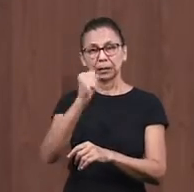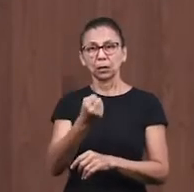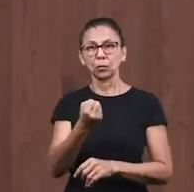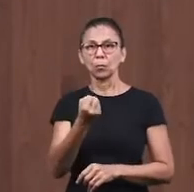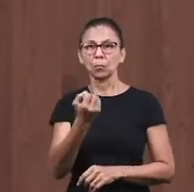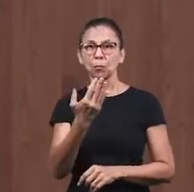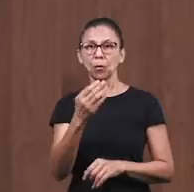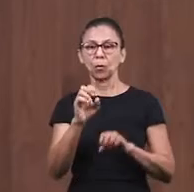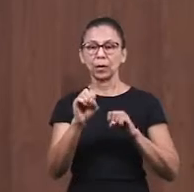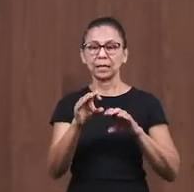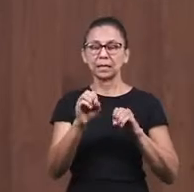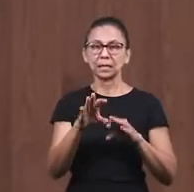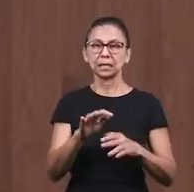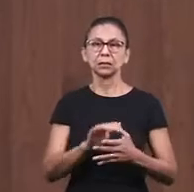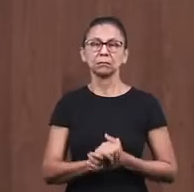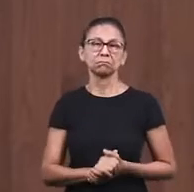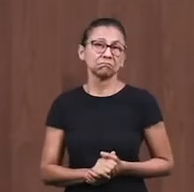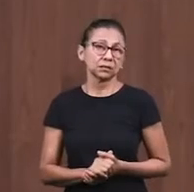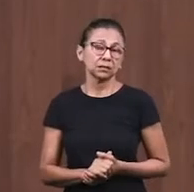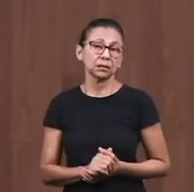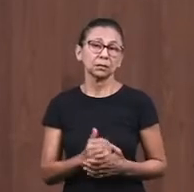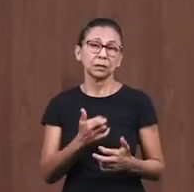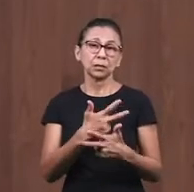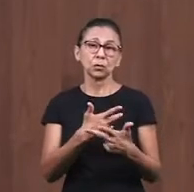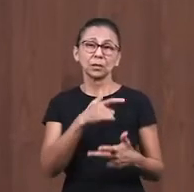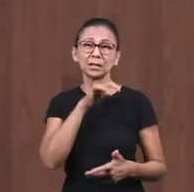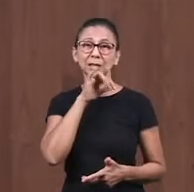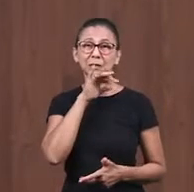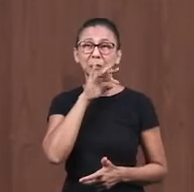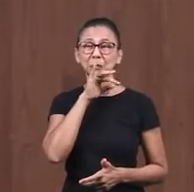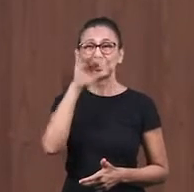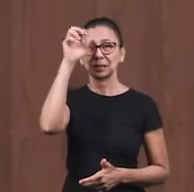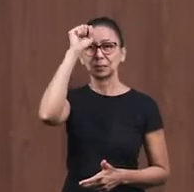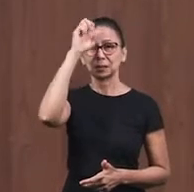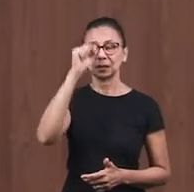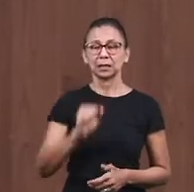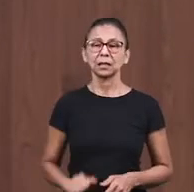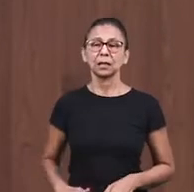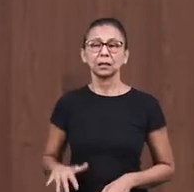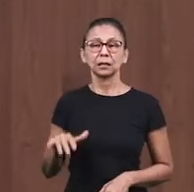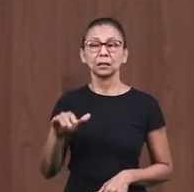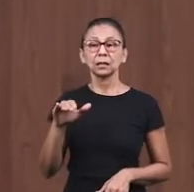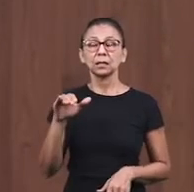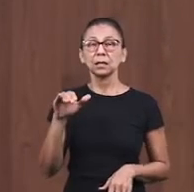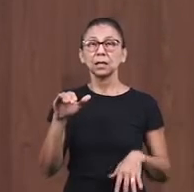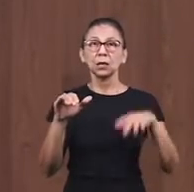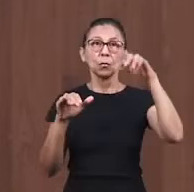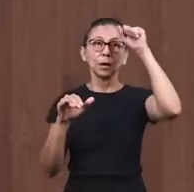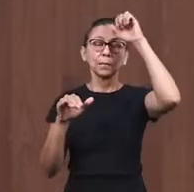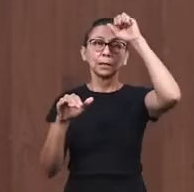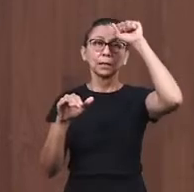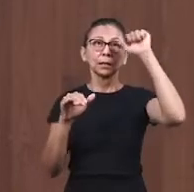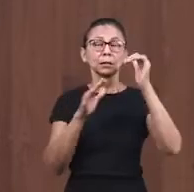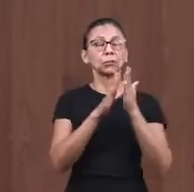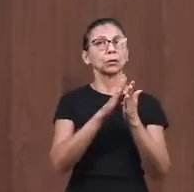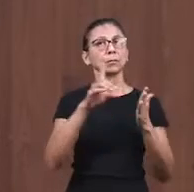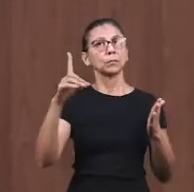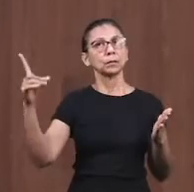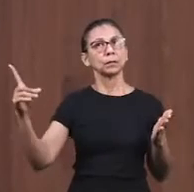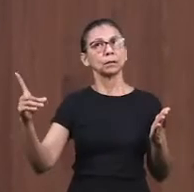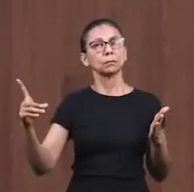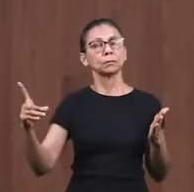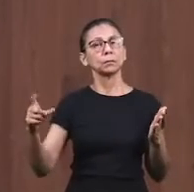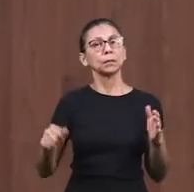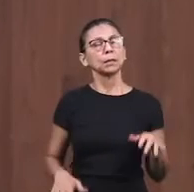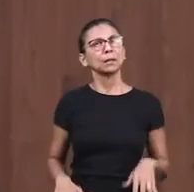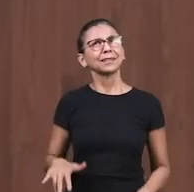bad teaching. He received the good deposit and the bad deposit. He grew up listening to the Word of God, but he also grew